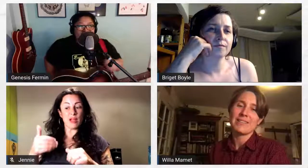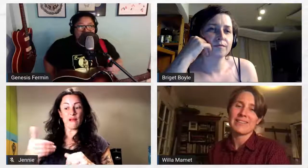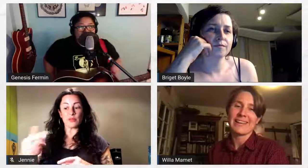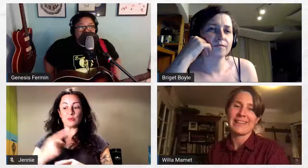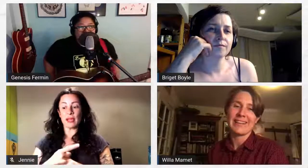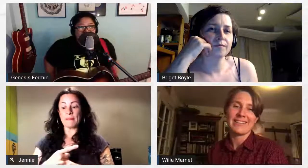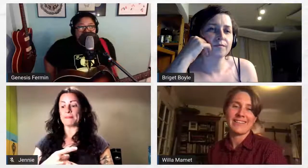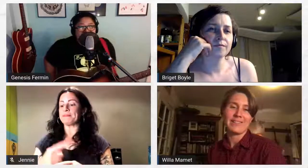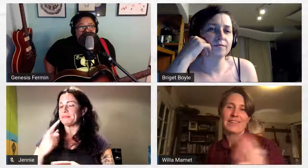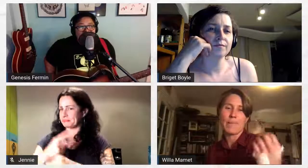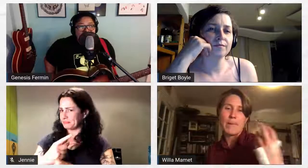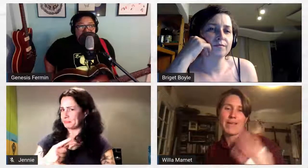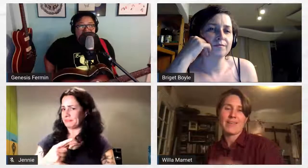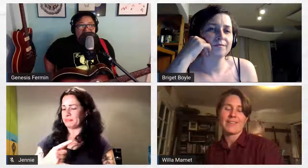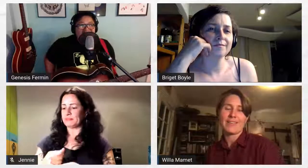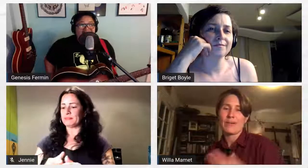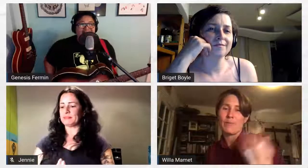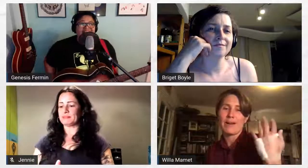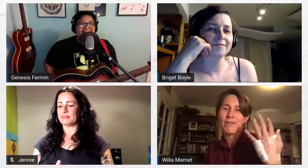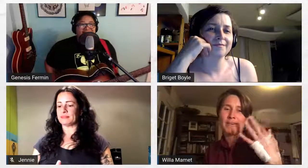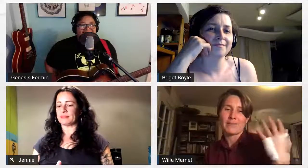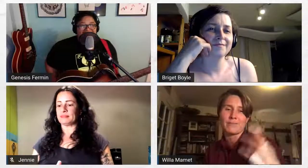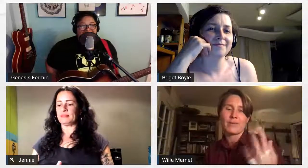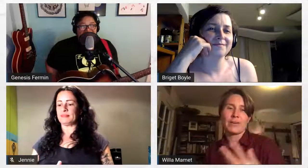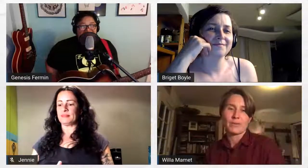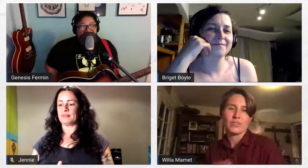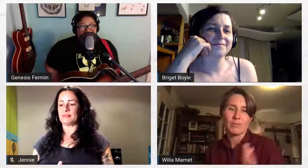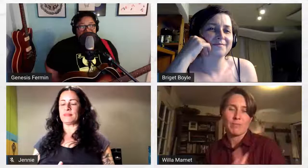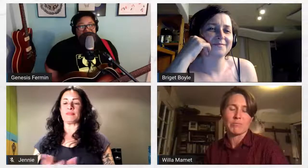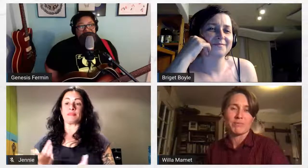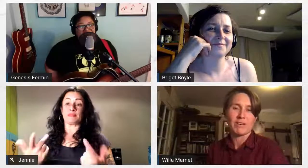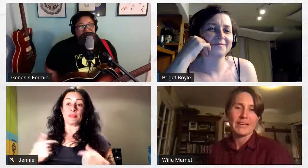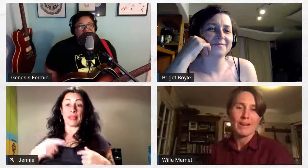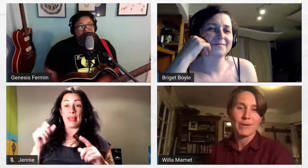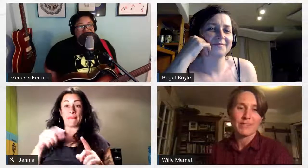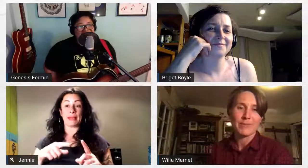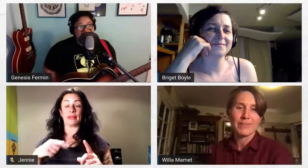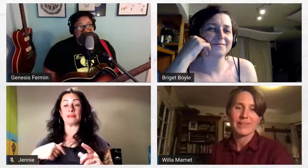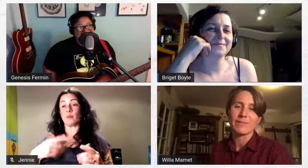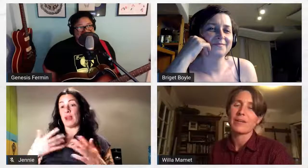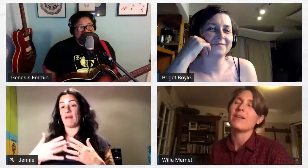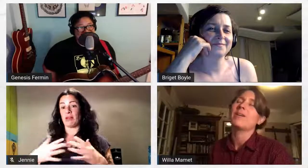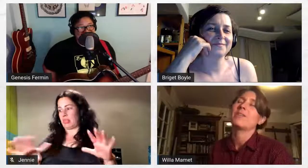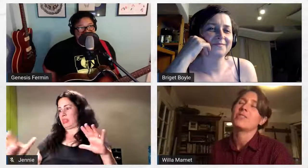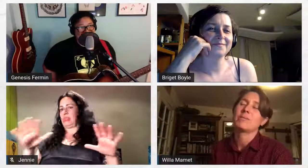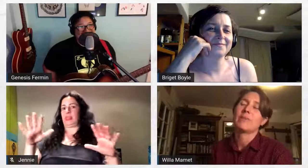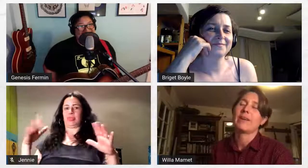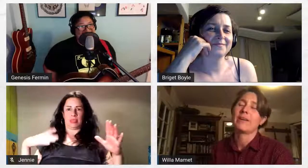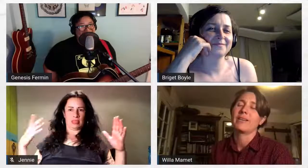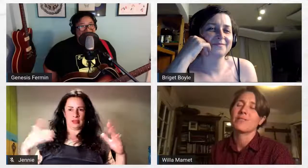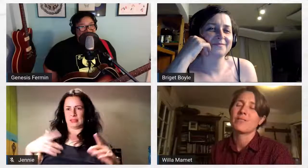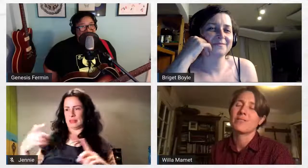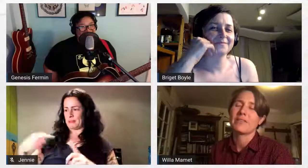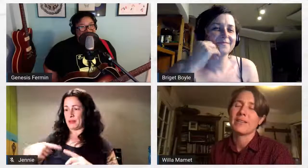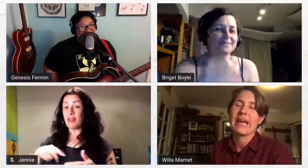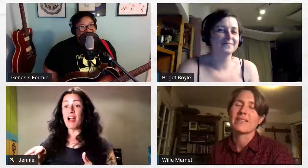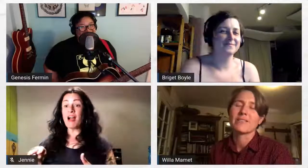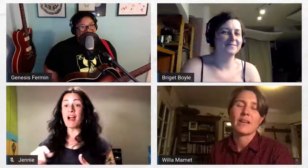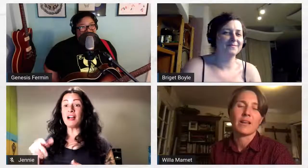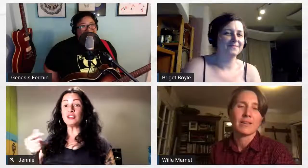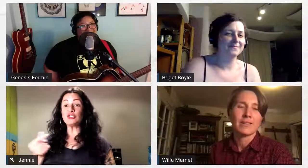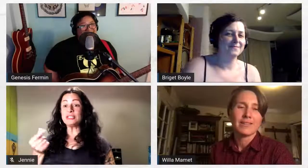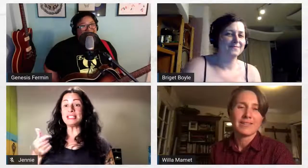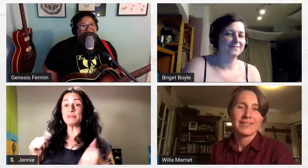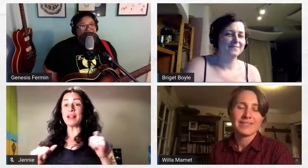It's so nice to get that little like ping, like whatever I'm doing, which is probably freaking out about something. And I'm like, oh, geez, playing. I can just go listen to that